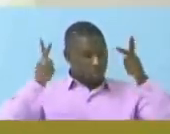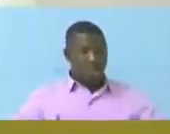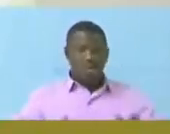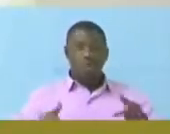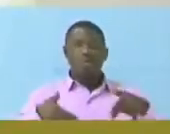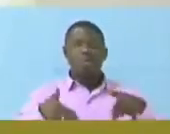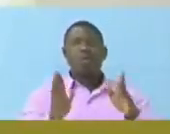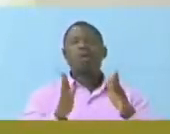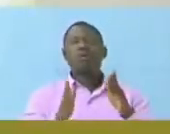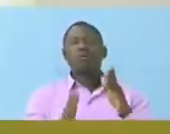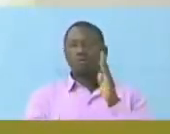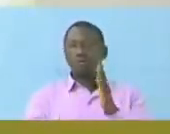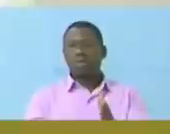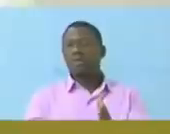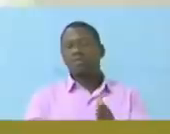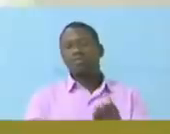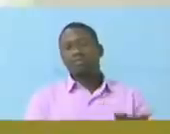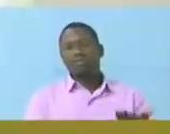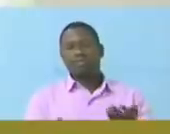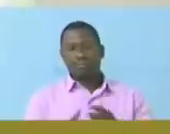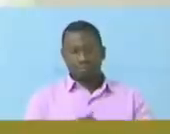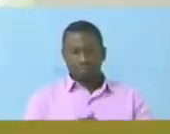judiciously.